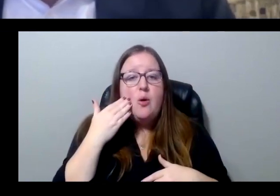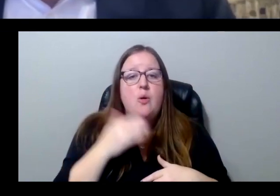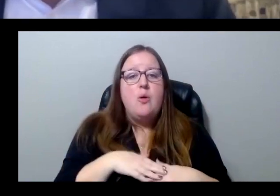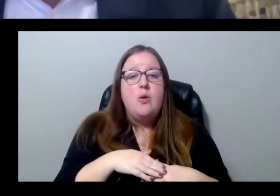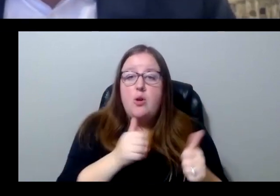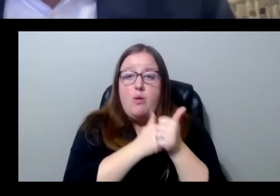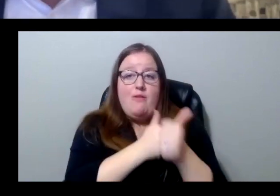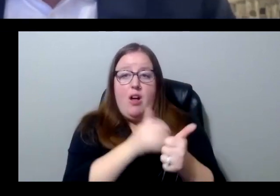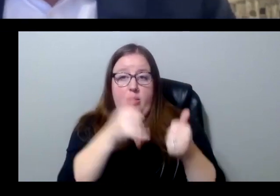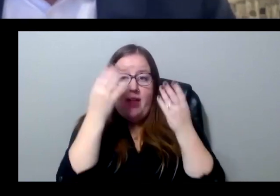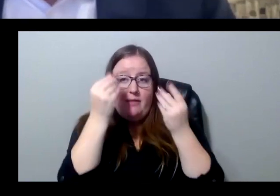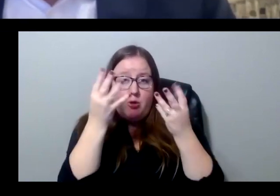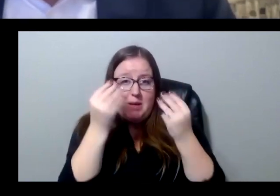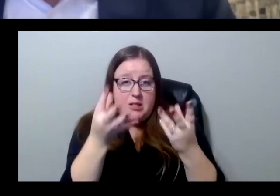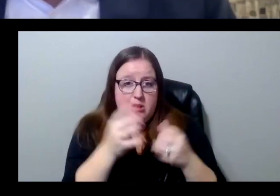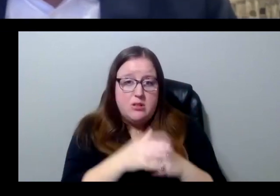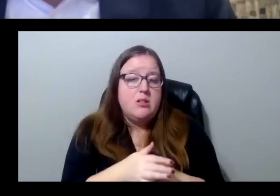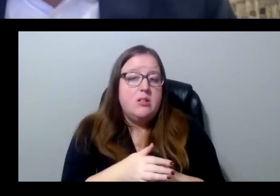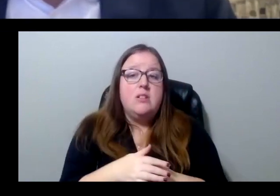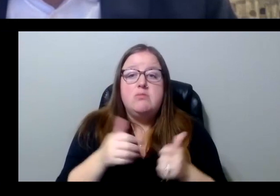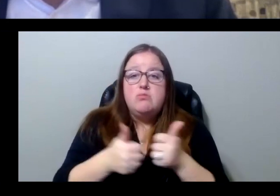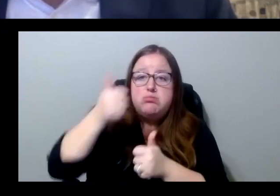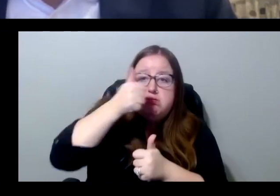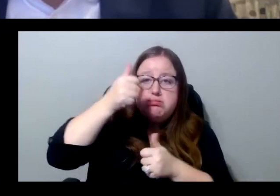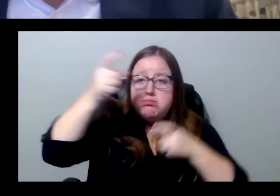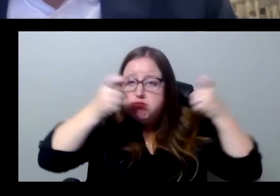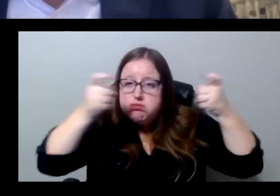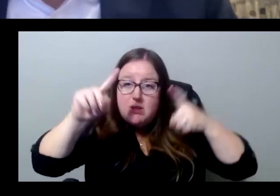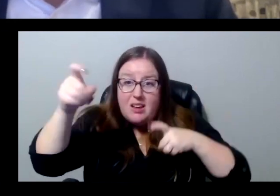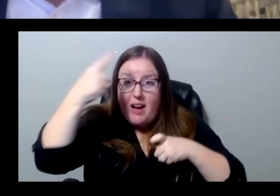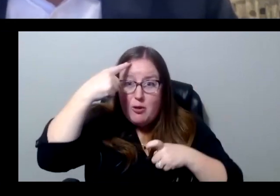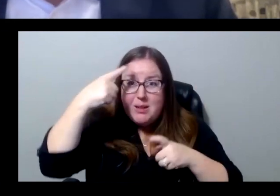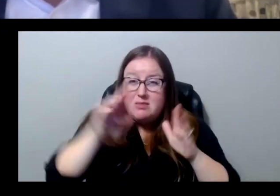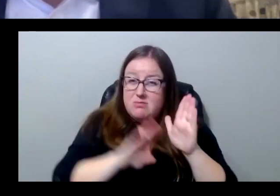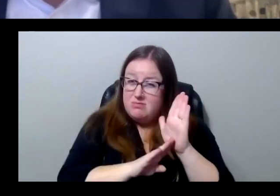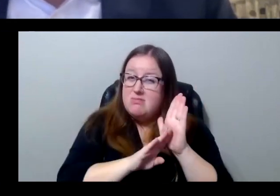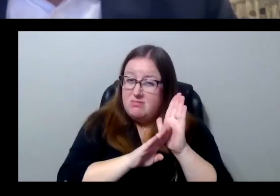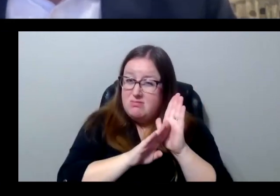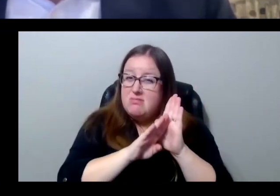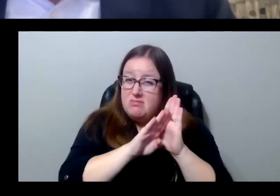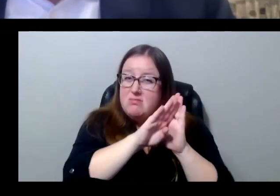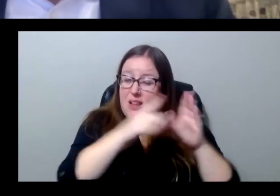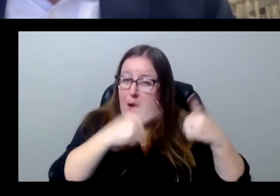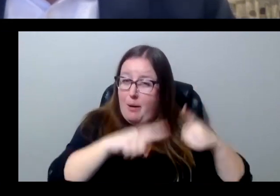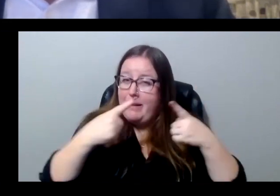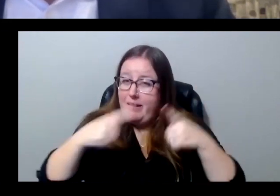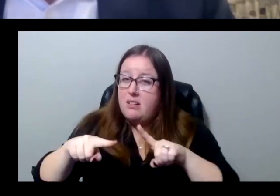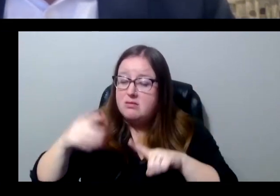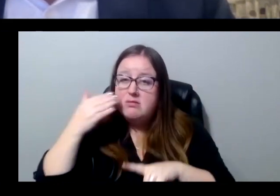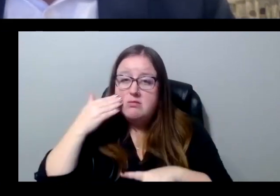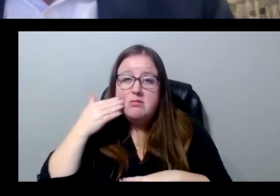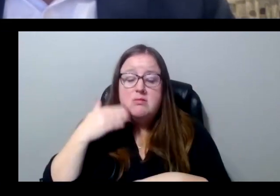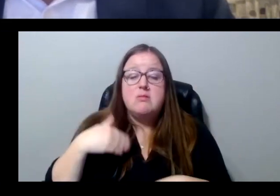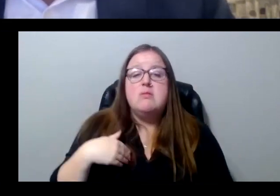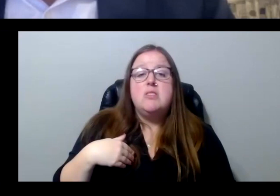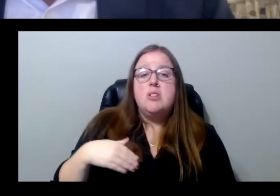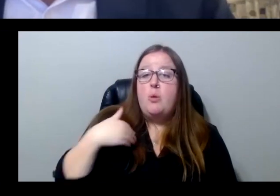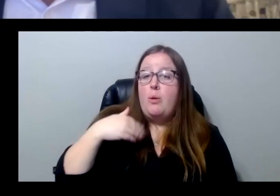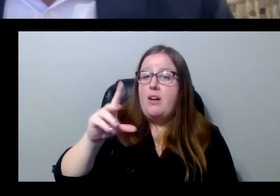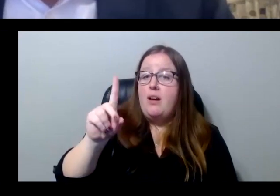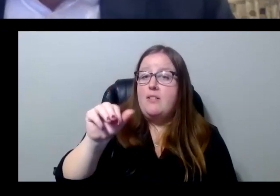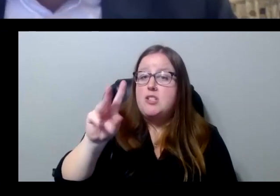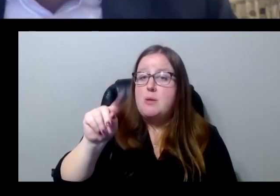human dignity and human rights protections. And so we've gotten a lot of very interesting questions